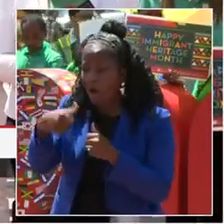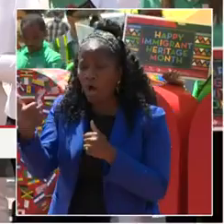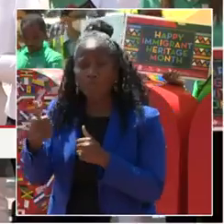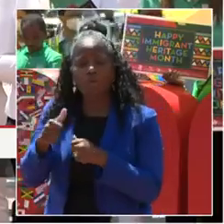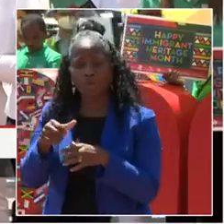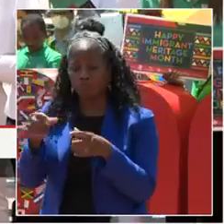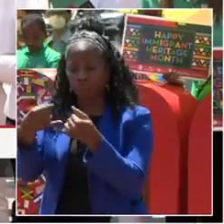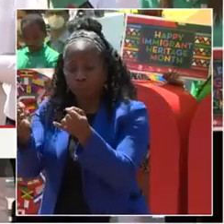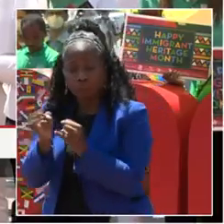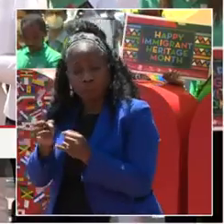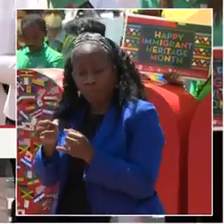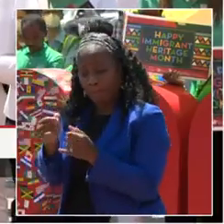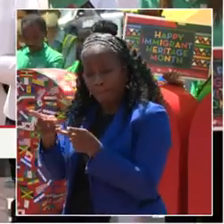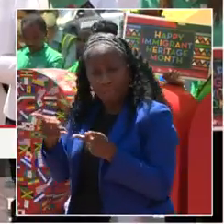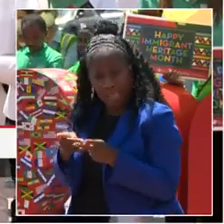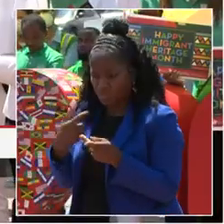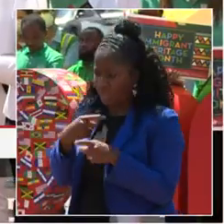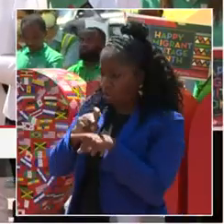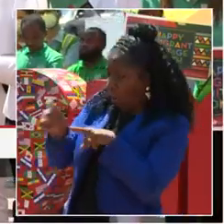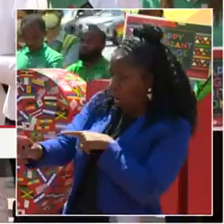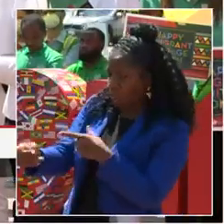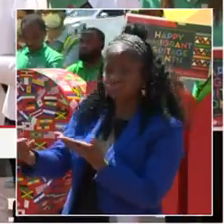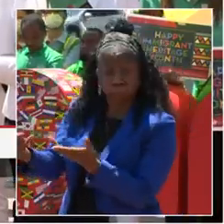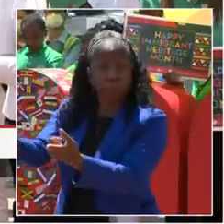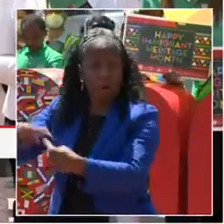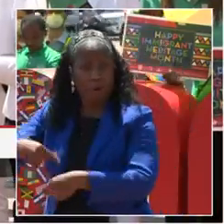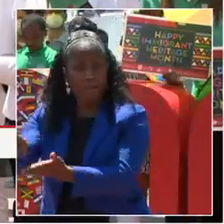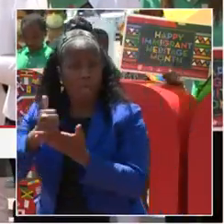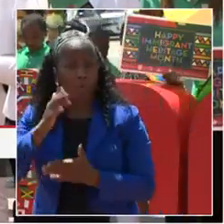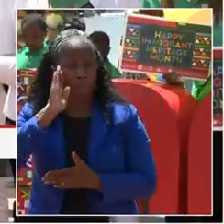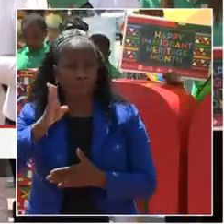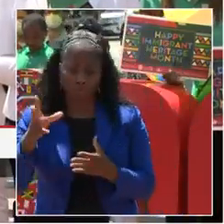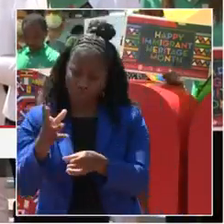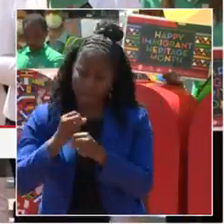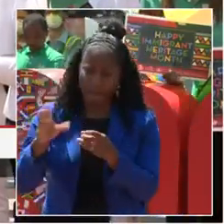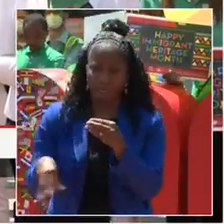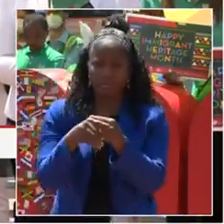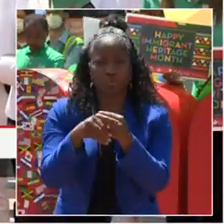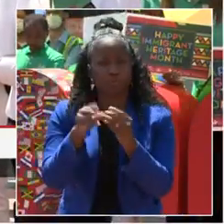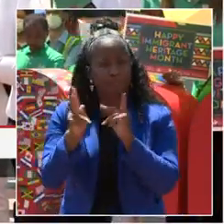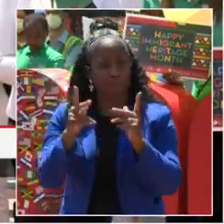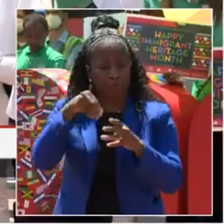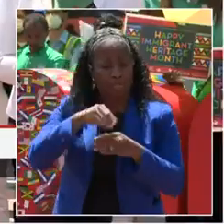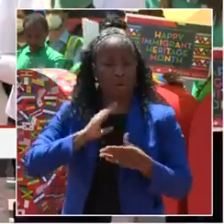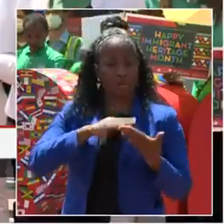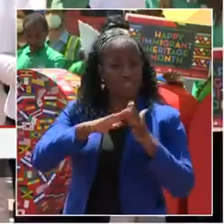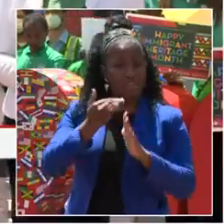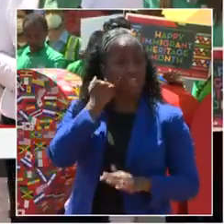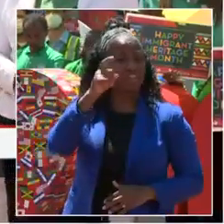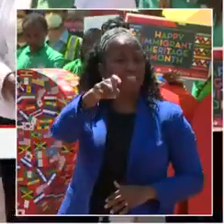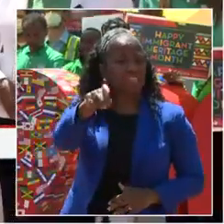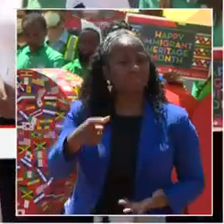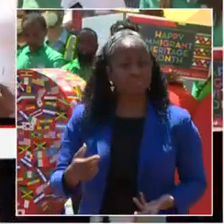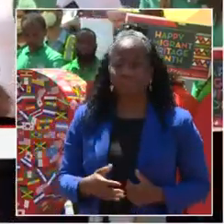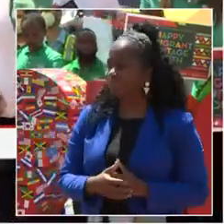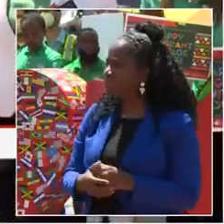jurisdictions, that's really a phone call to get additional people in our city if we need that.